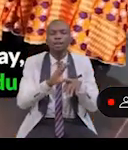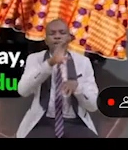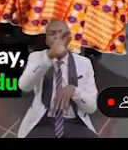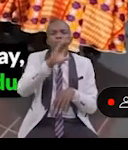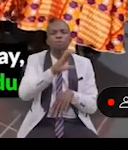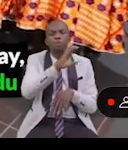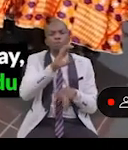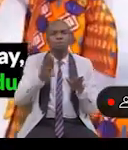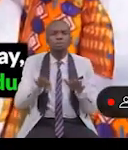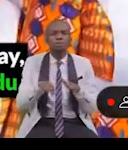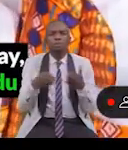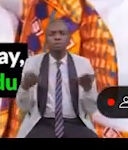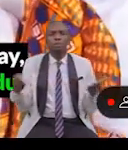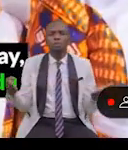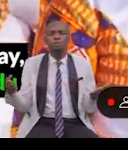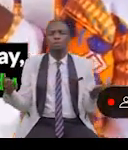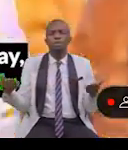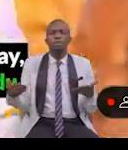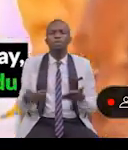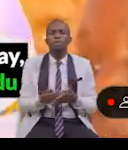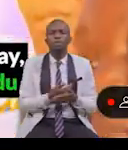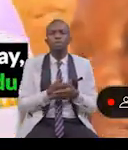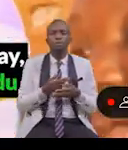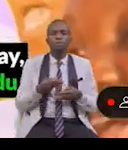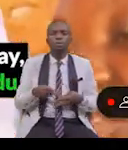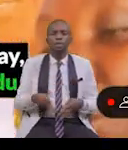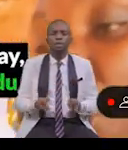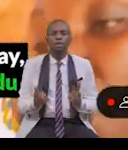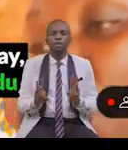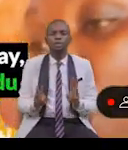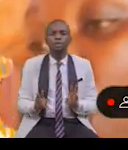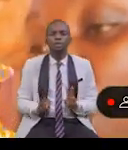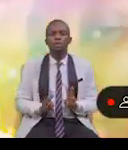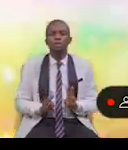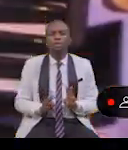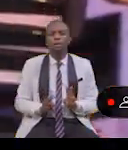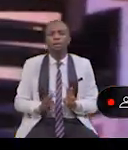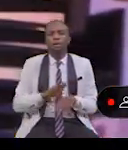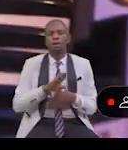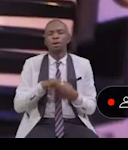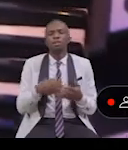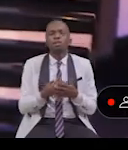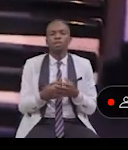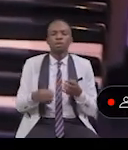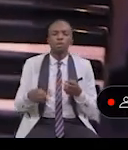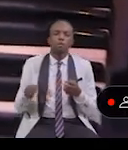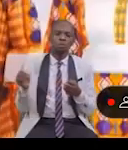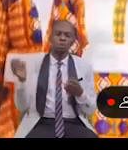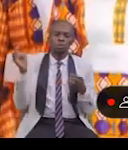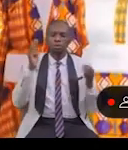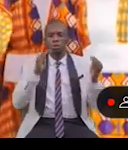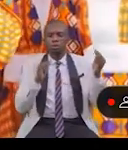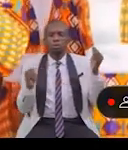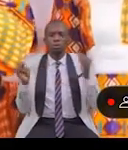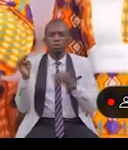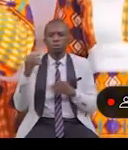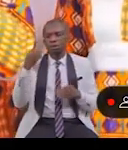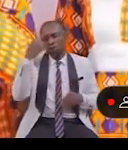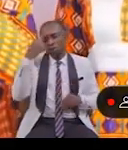Ouvrez un chemin au monde perdu. Tout la coupe